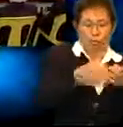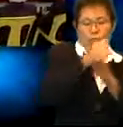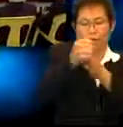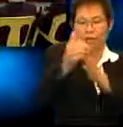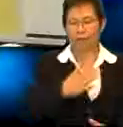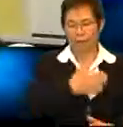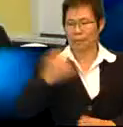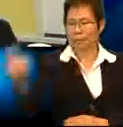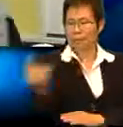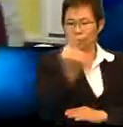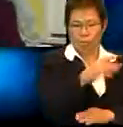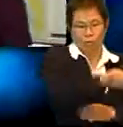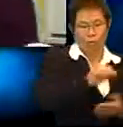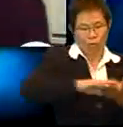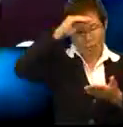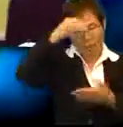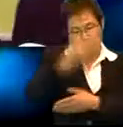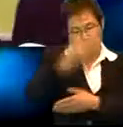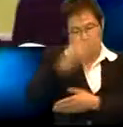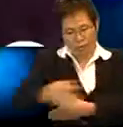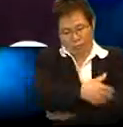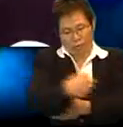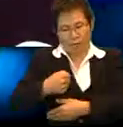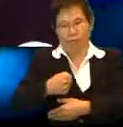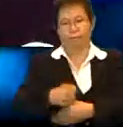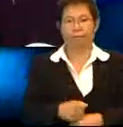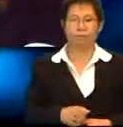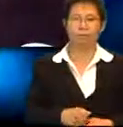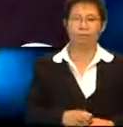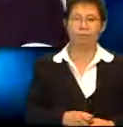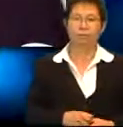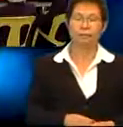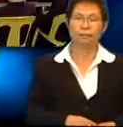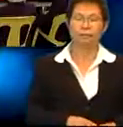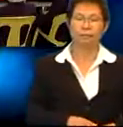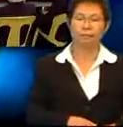Group leaders, please come forward to collect your learning materials.